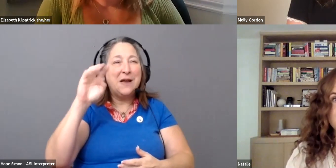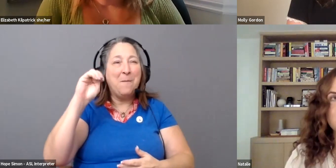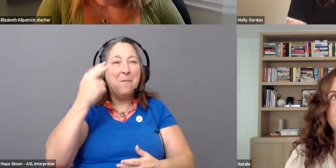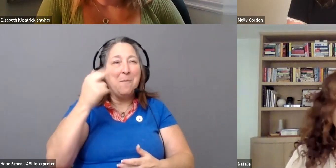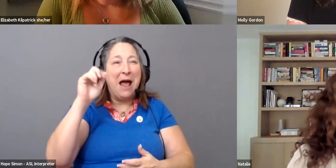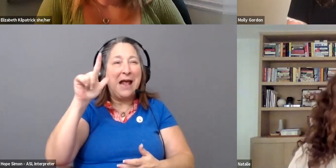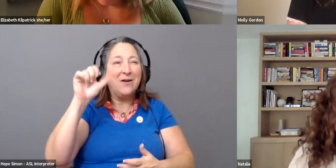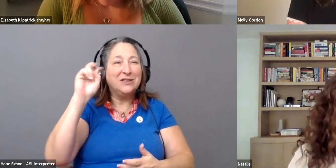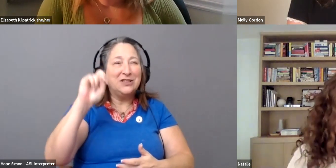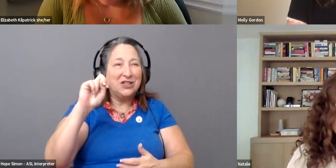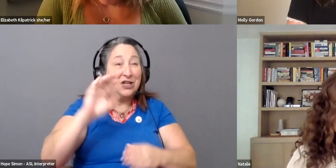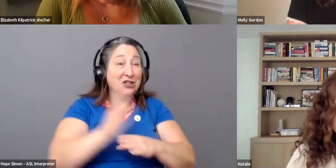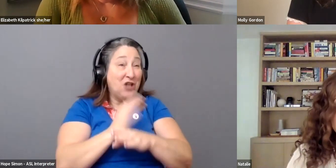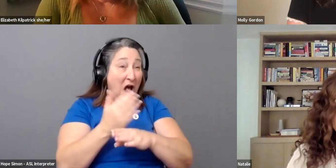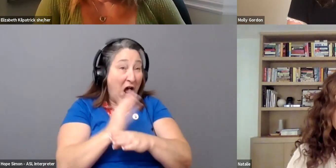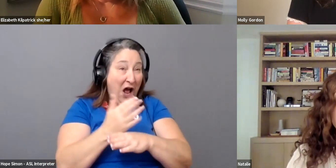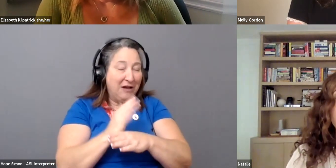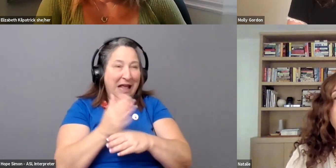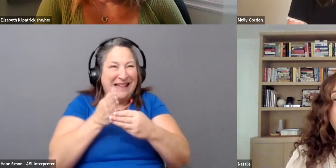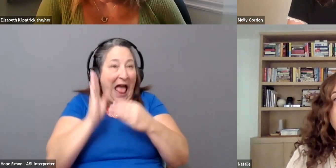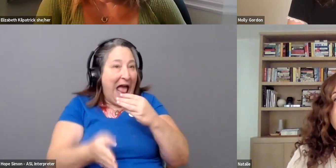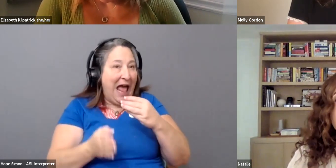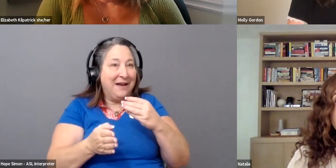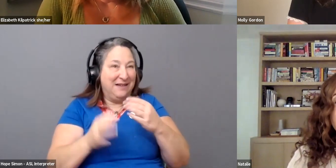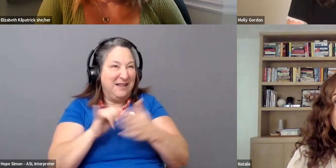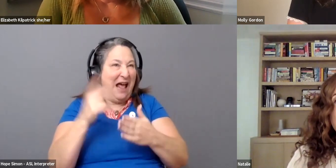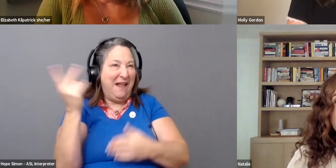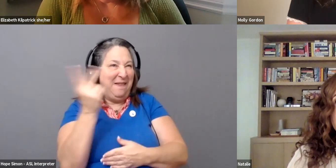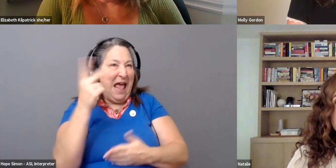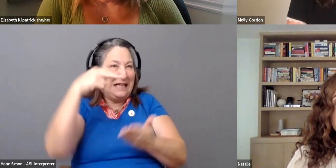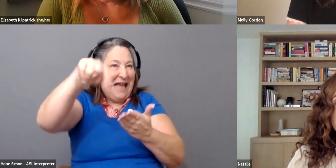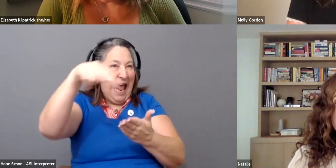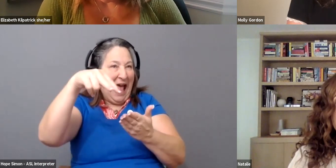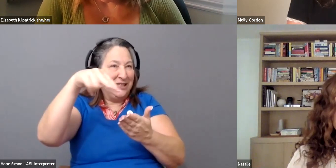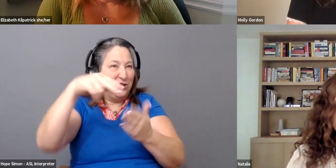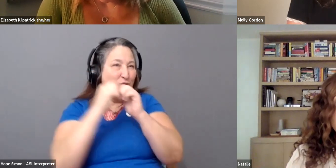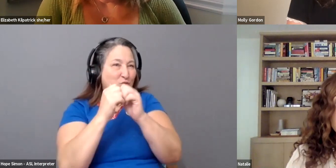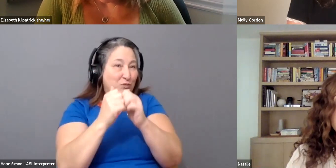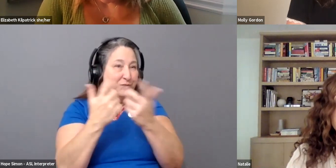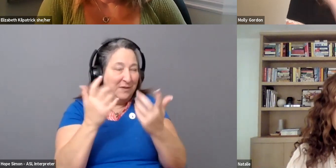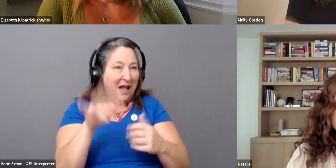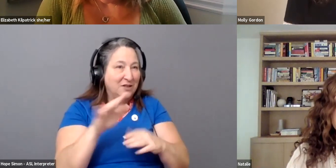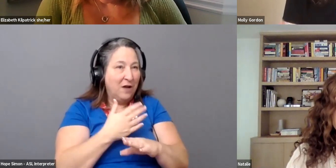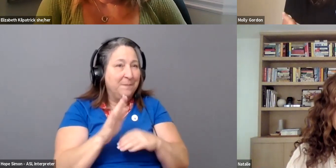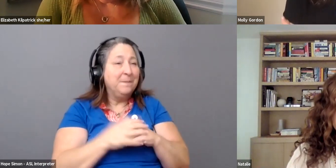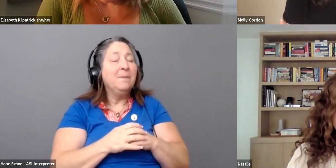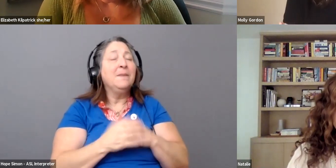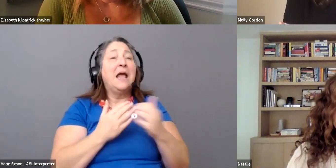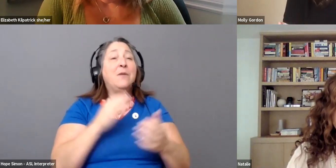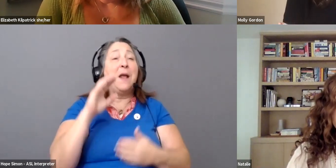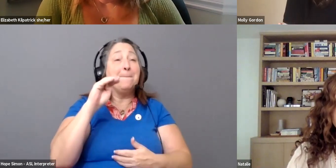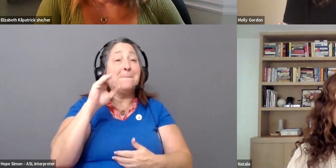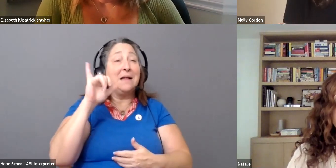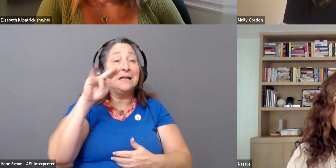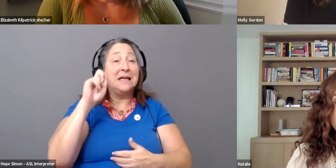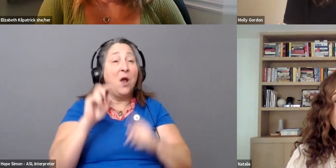dance to, we could also not find the right song there. And Melanie went to a show of hers and approached her producer